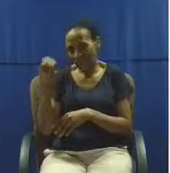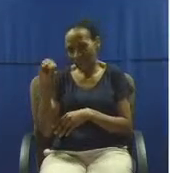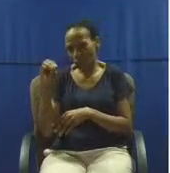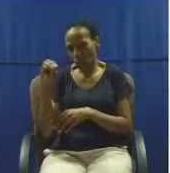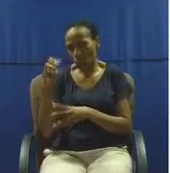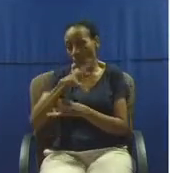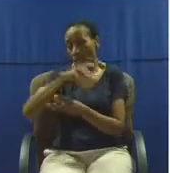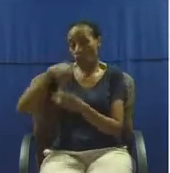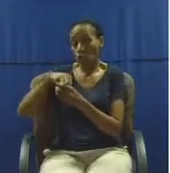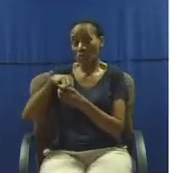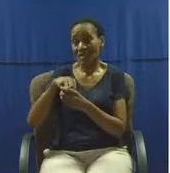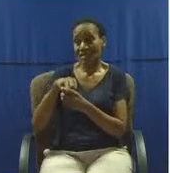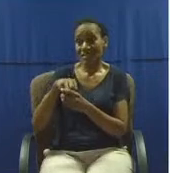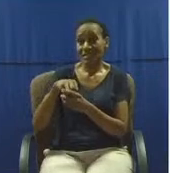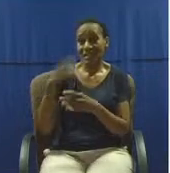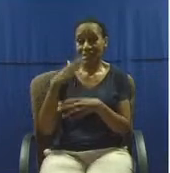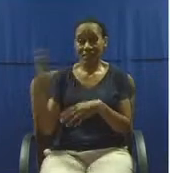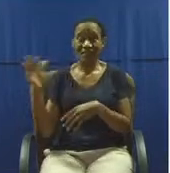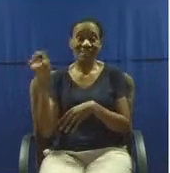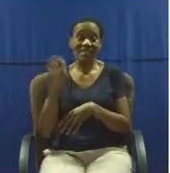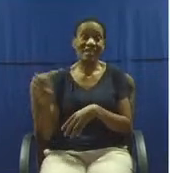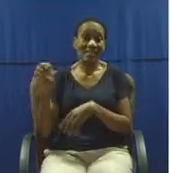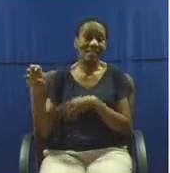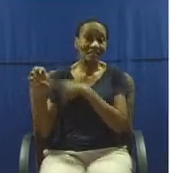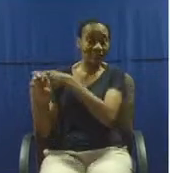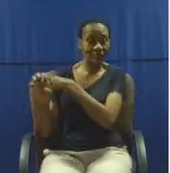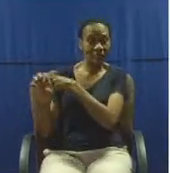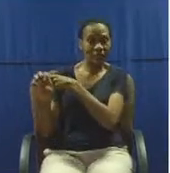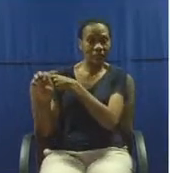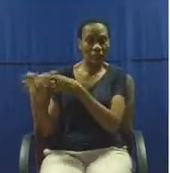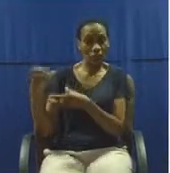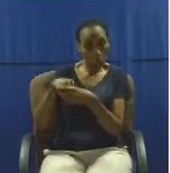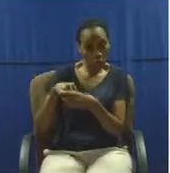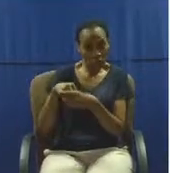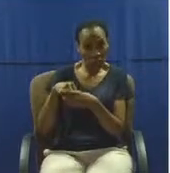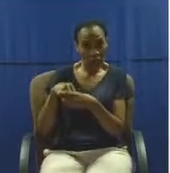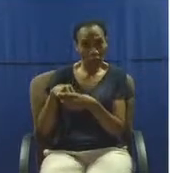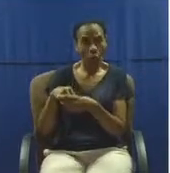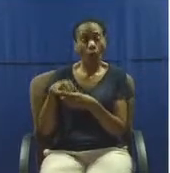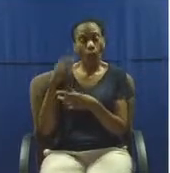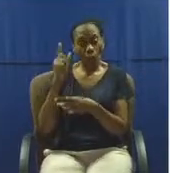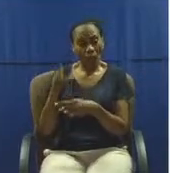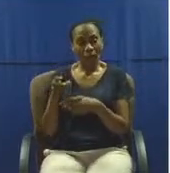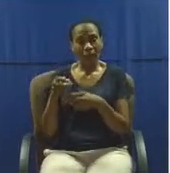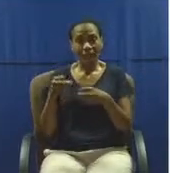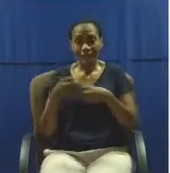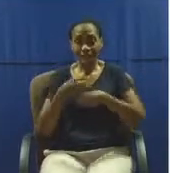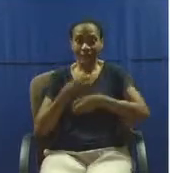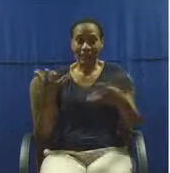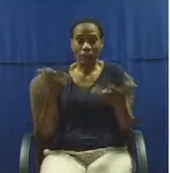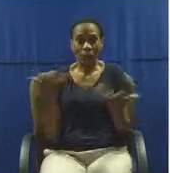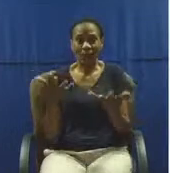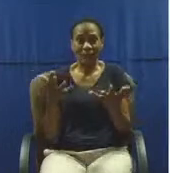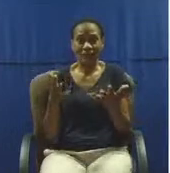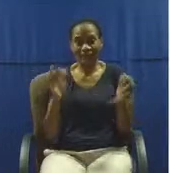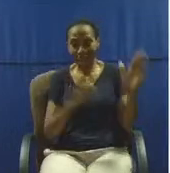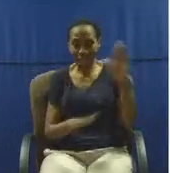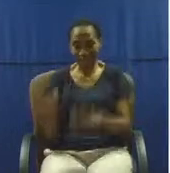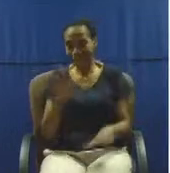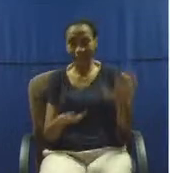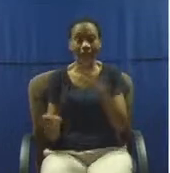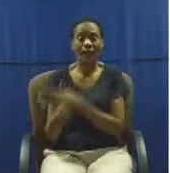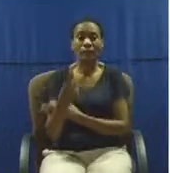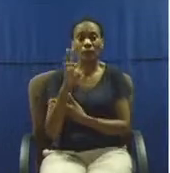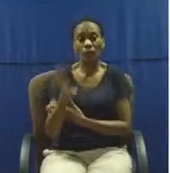the east would just cause a great deal of instability and havoc. And